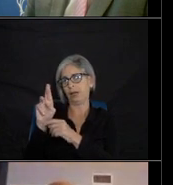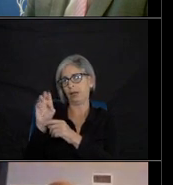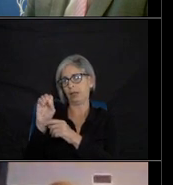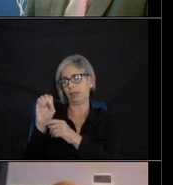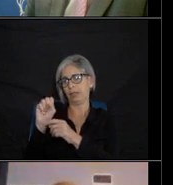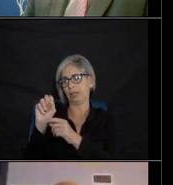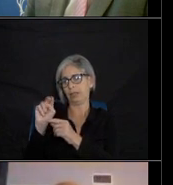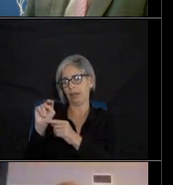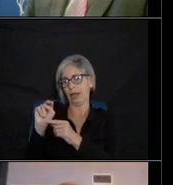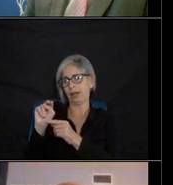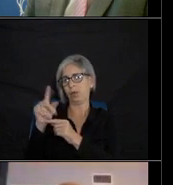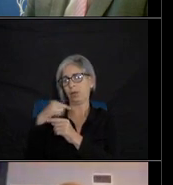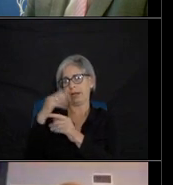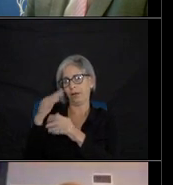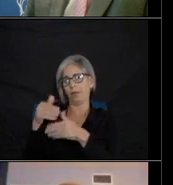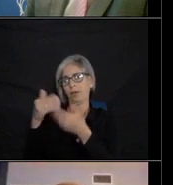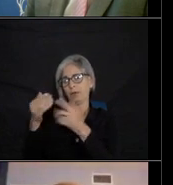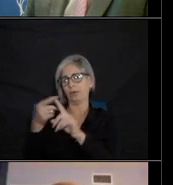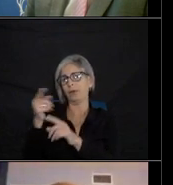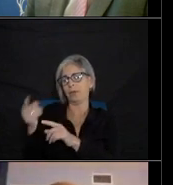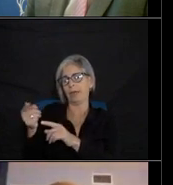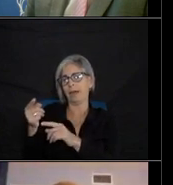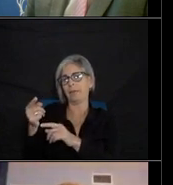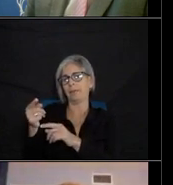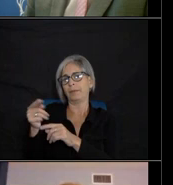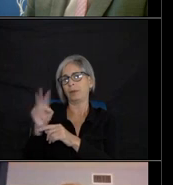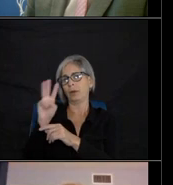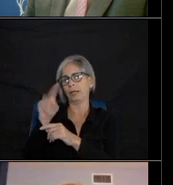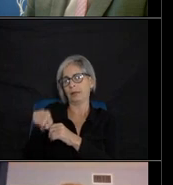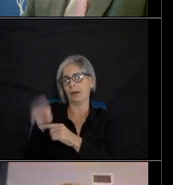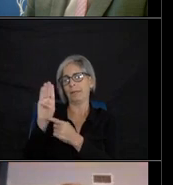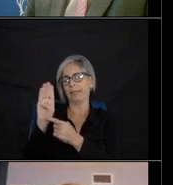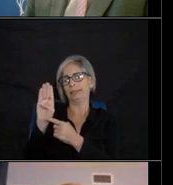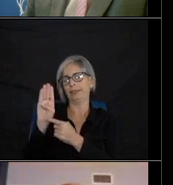a proposal from them. They're out of West Palm Beach.